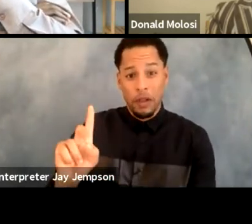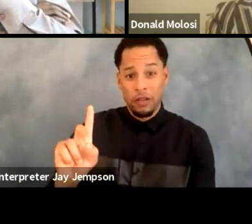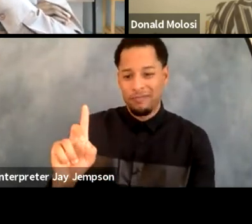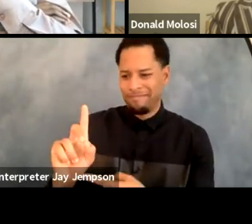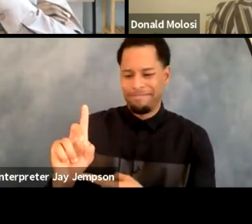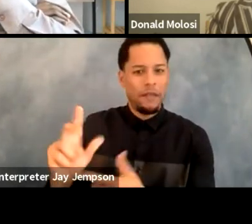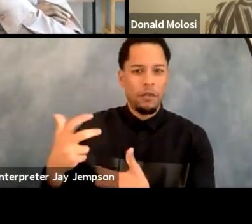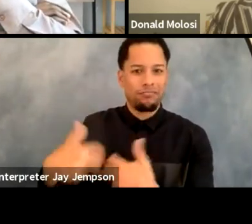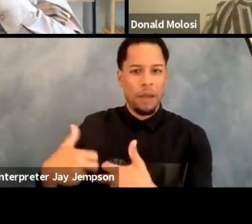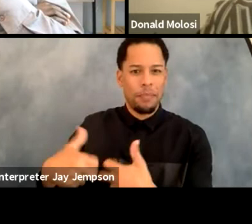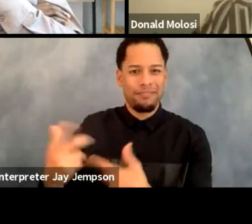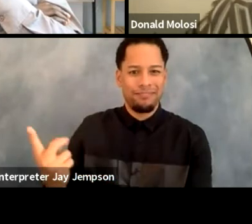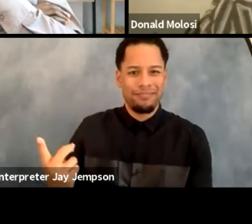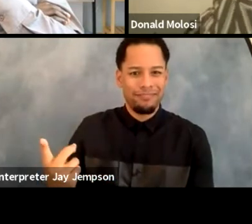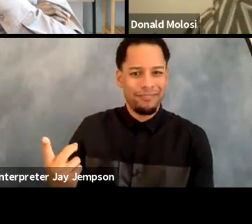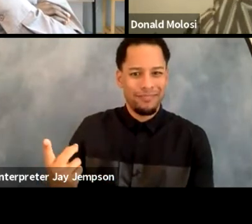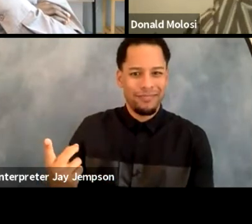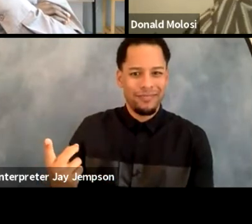and what